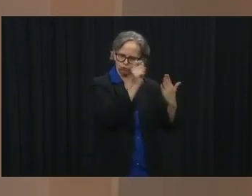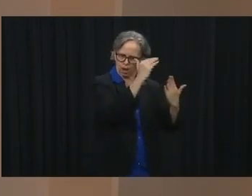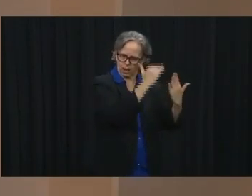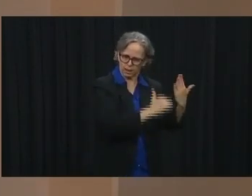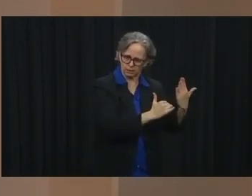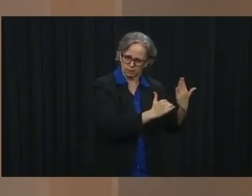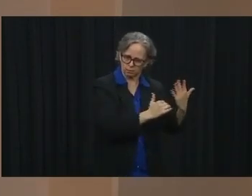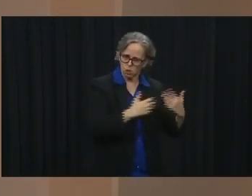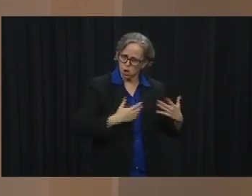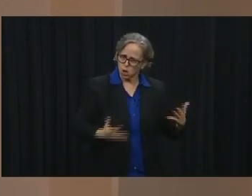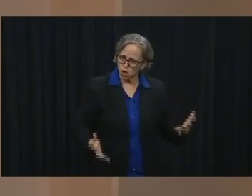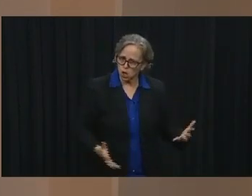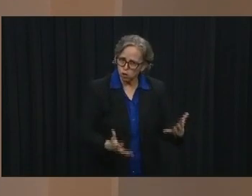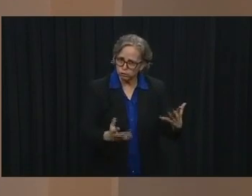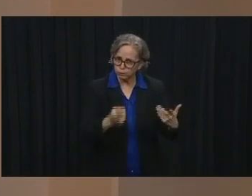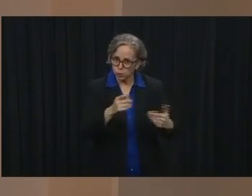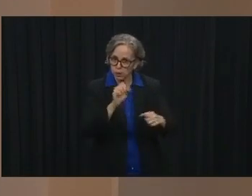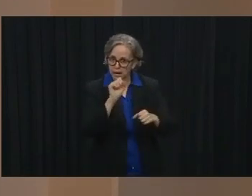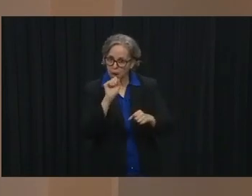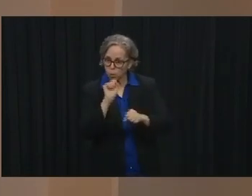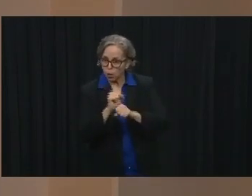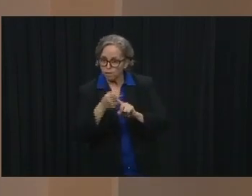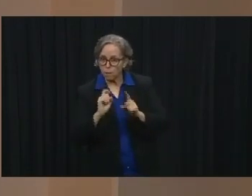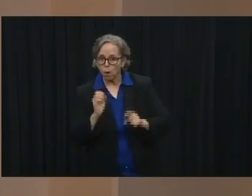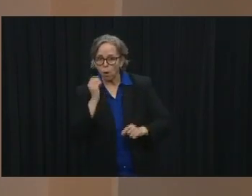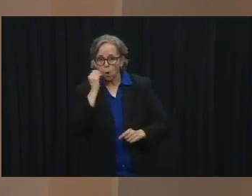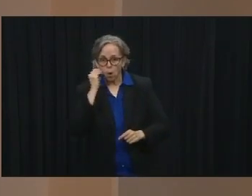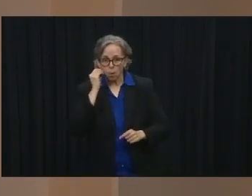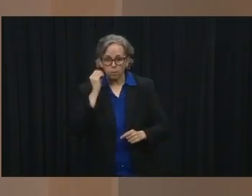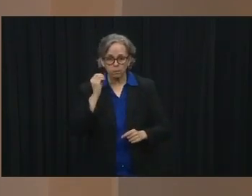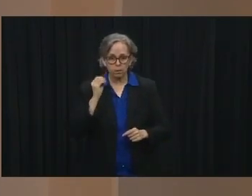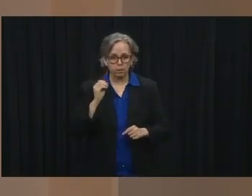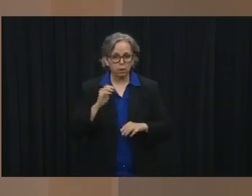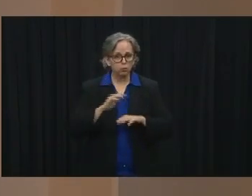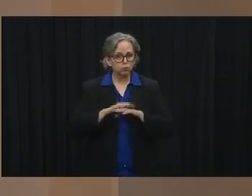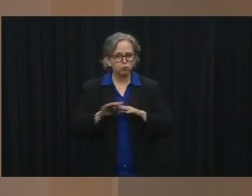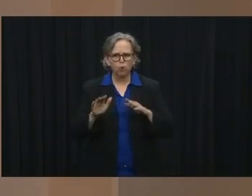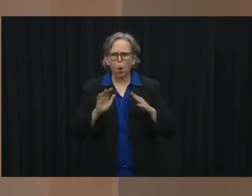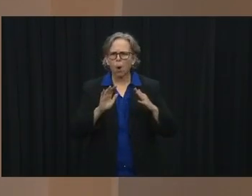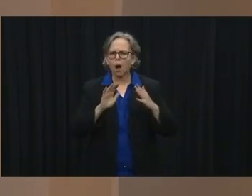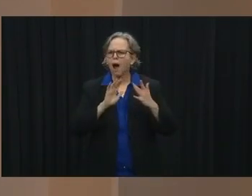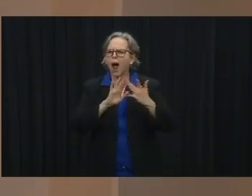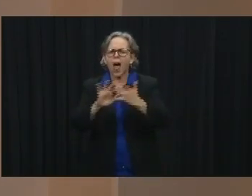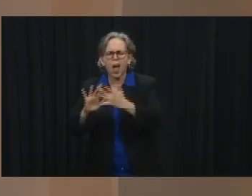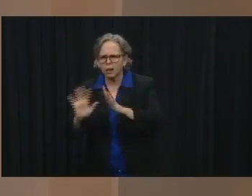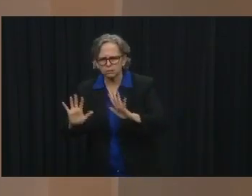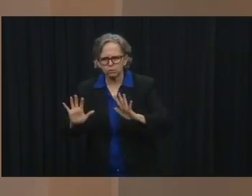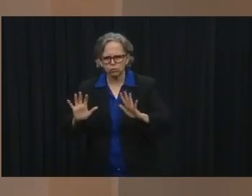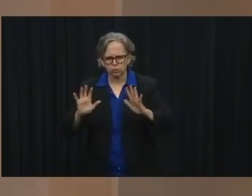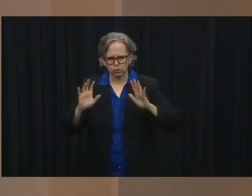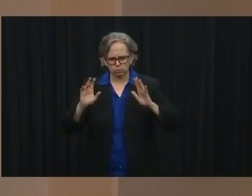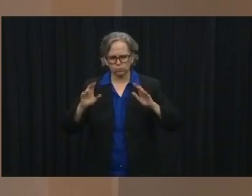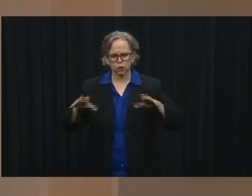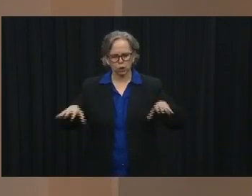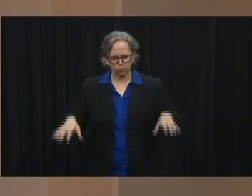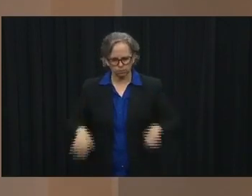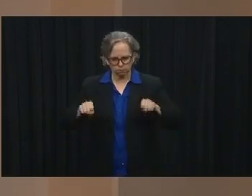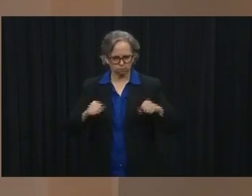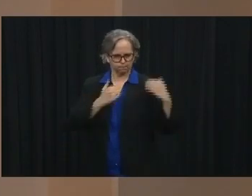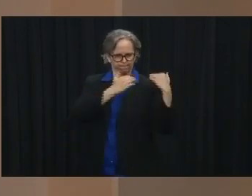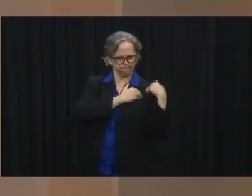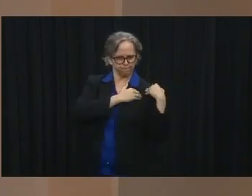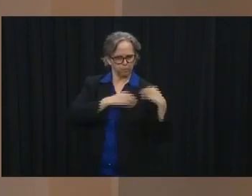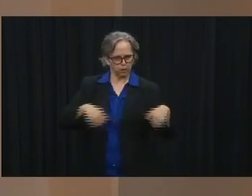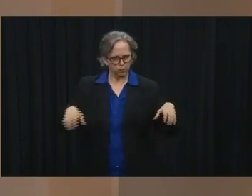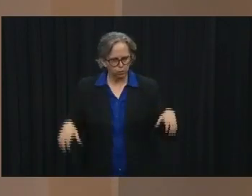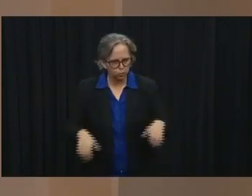cannot come in contact with anybody, then that's the way you should operate, even if you're an essential business. But there are some people who